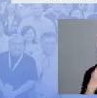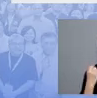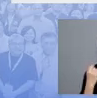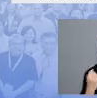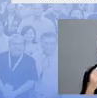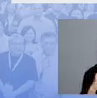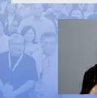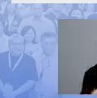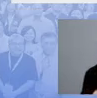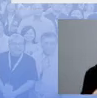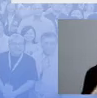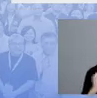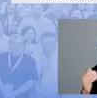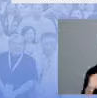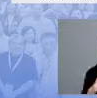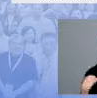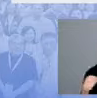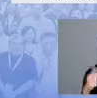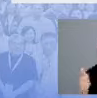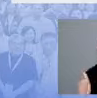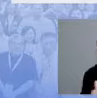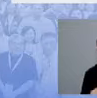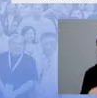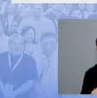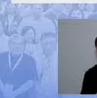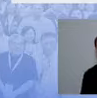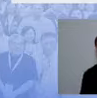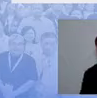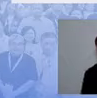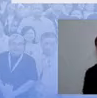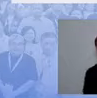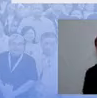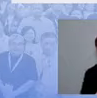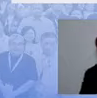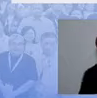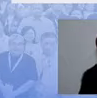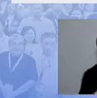of engagement that we have in Malaysia in terms of our work. And then next.